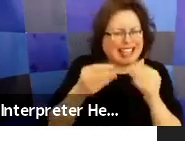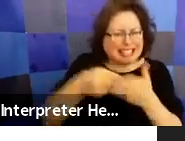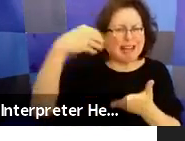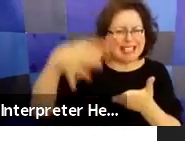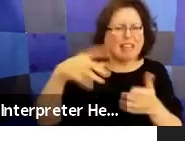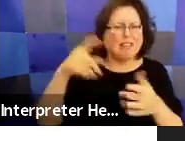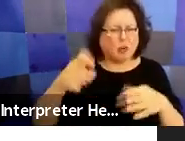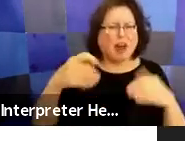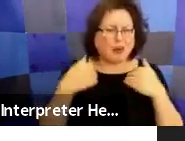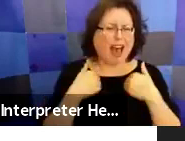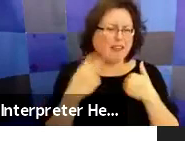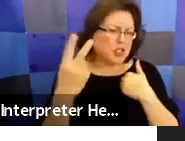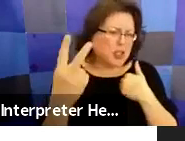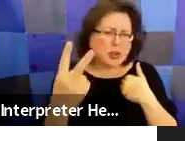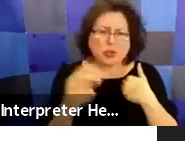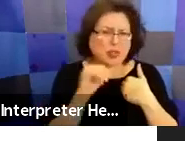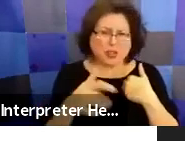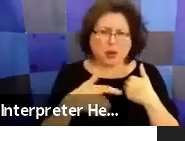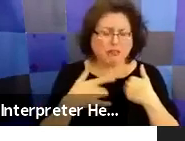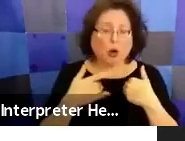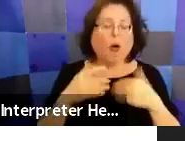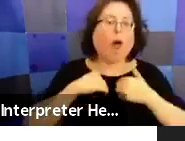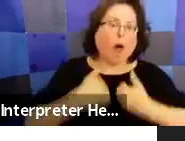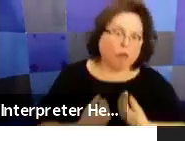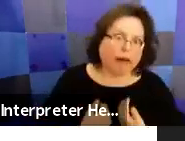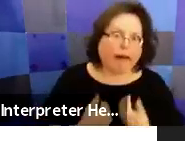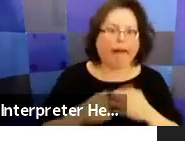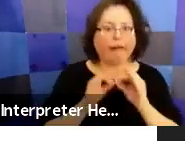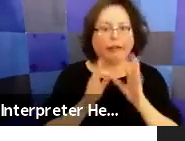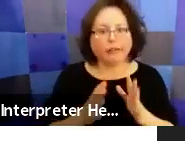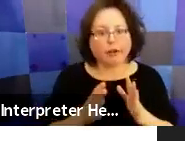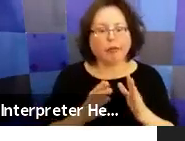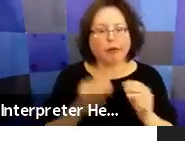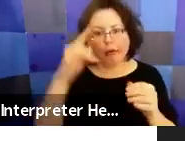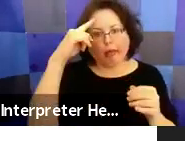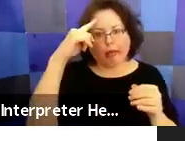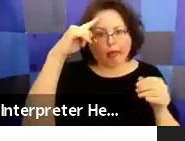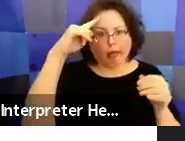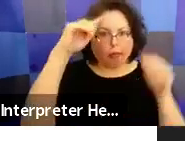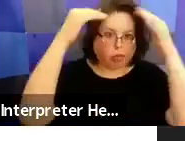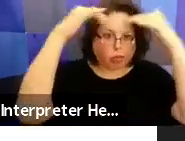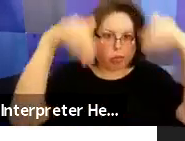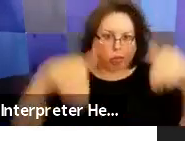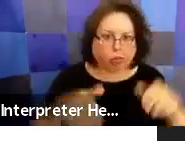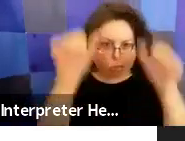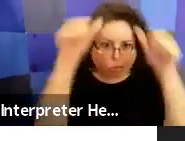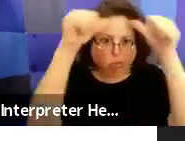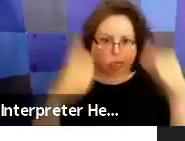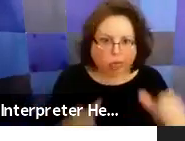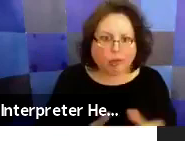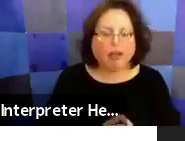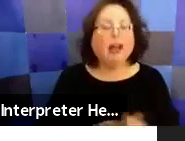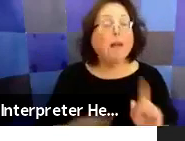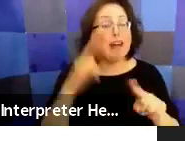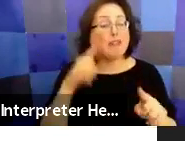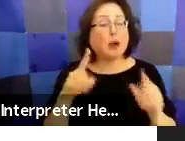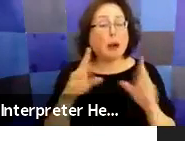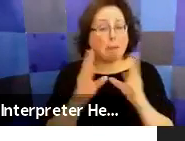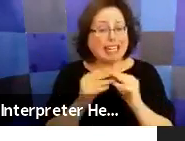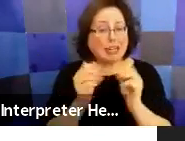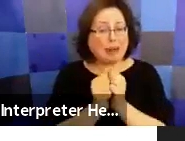fatigued. So keep that in mind, but in most cases, a consecutive interpreter for a meeting with a